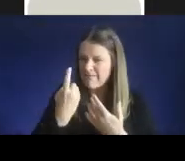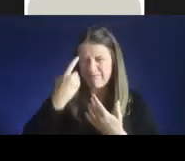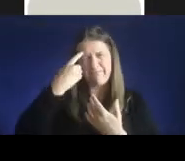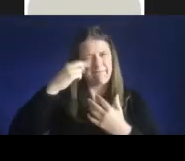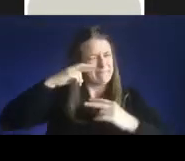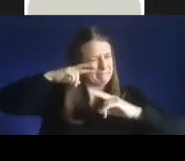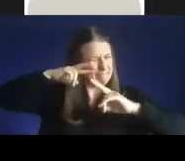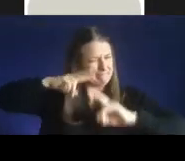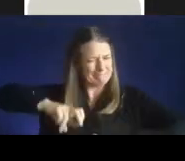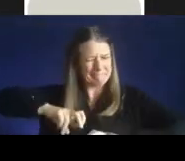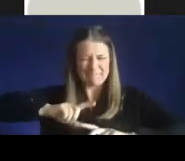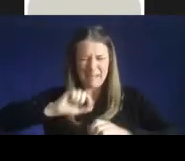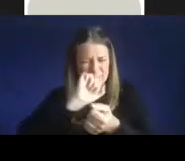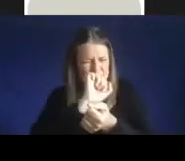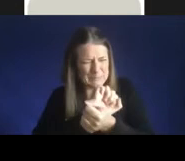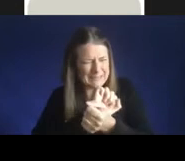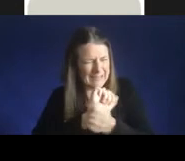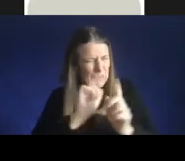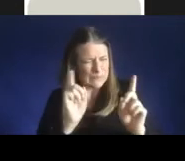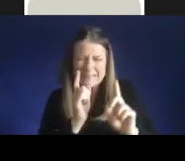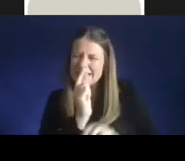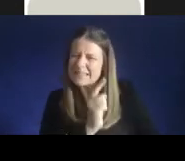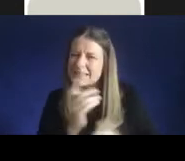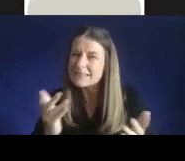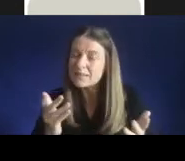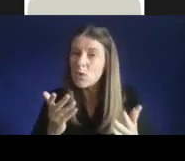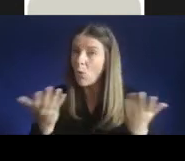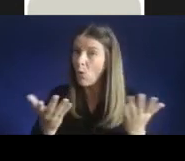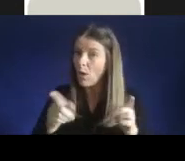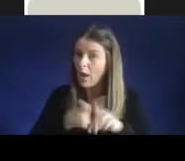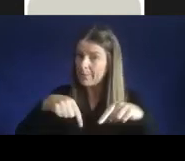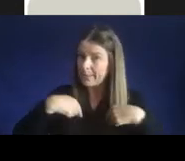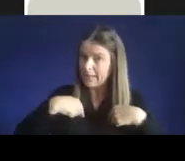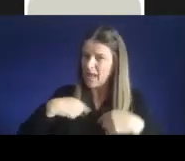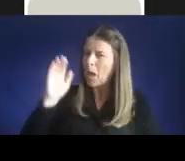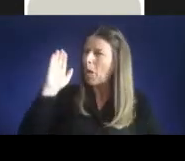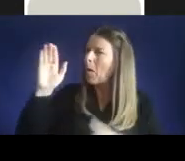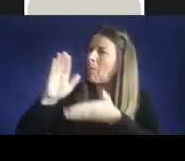pool of knowledge. Or, like myself, we asked someone like a parent.